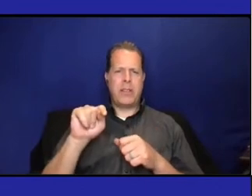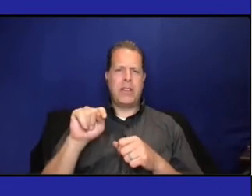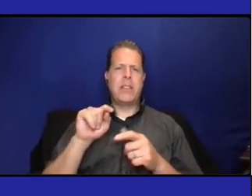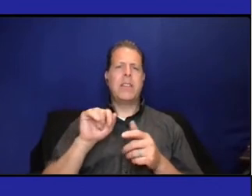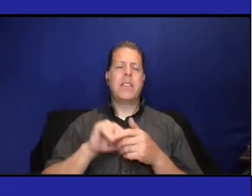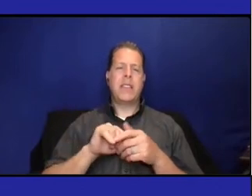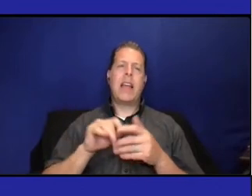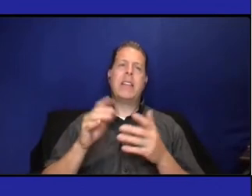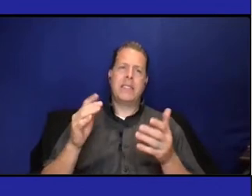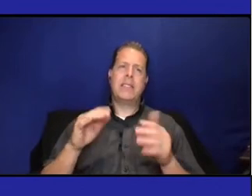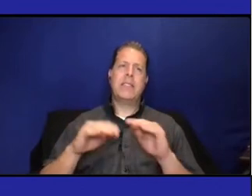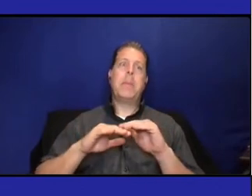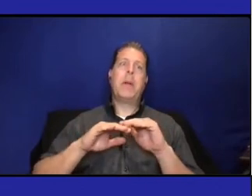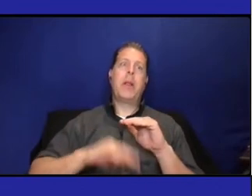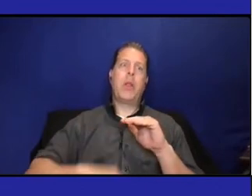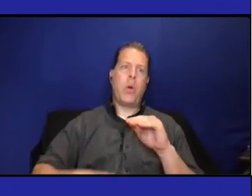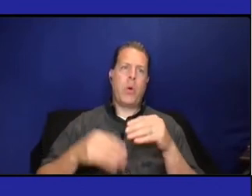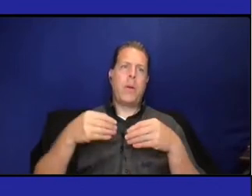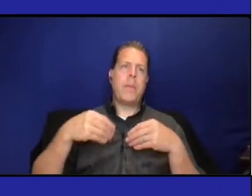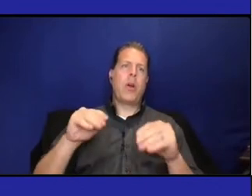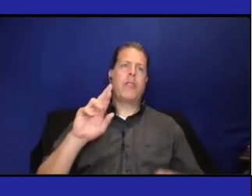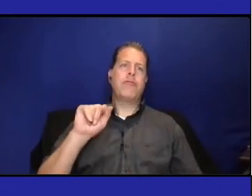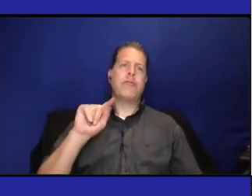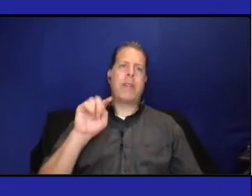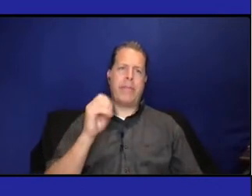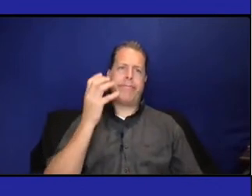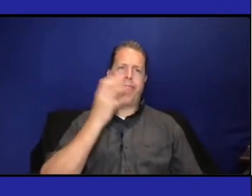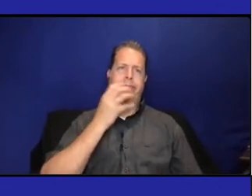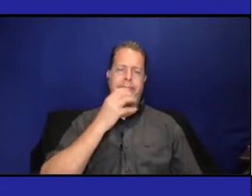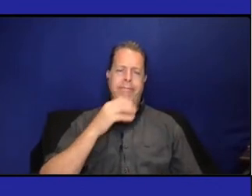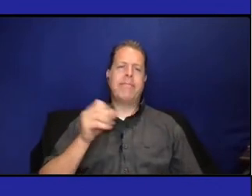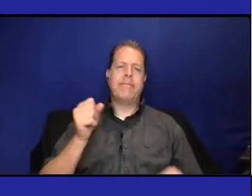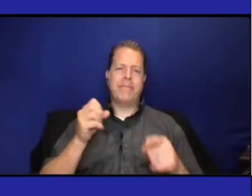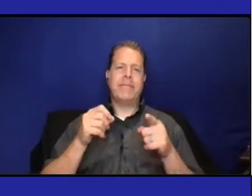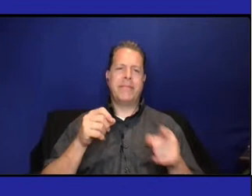significantly below market rate. The first year of rent would be